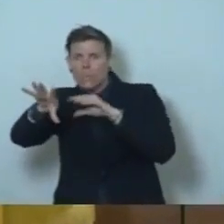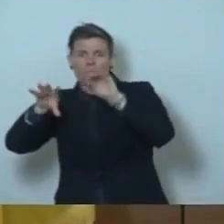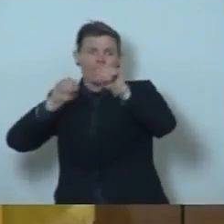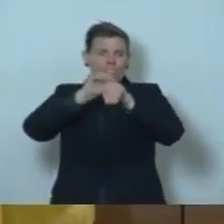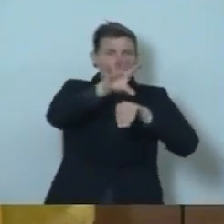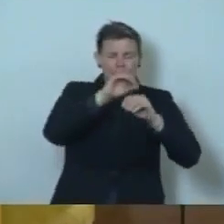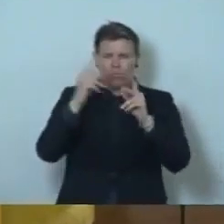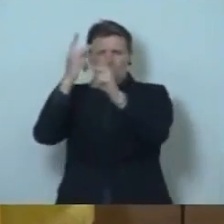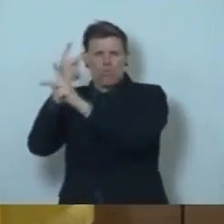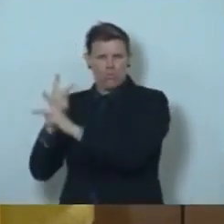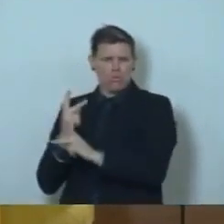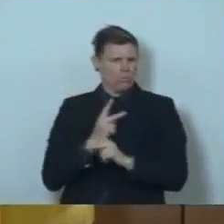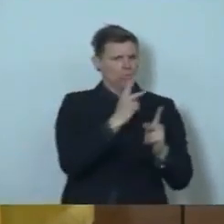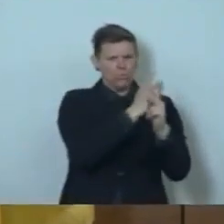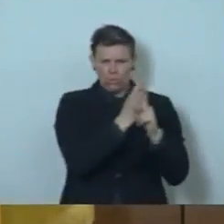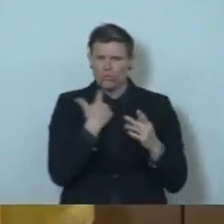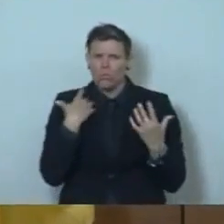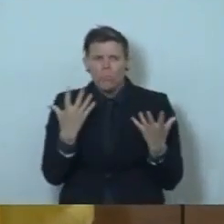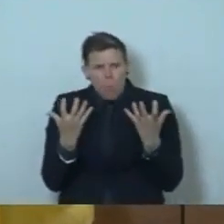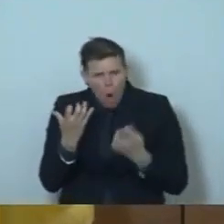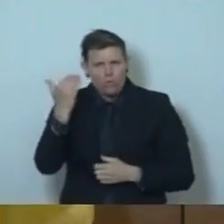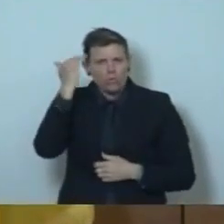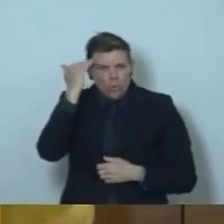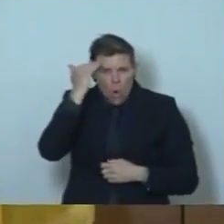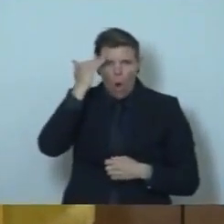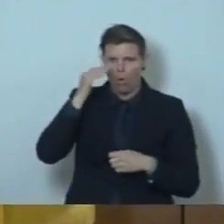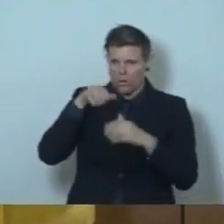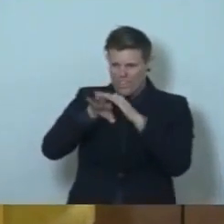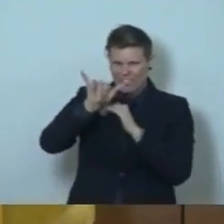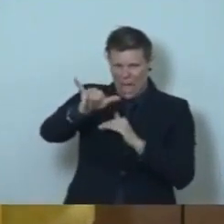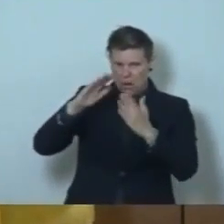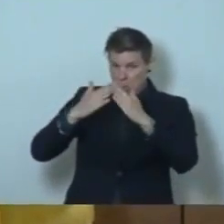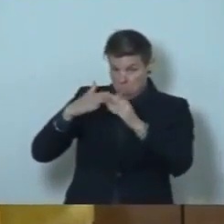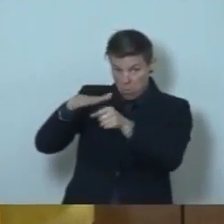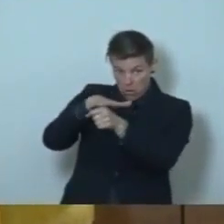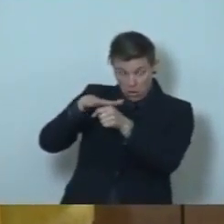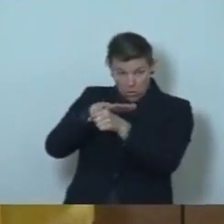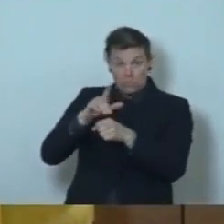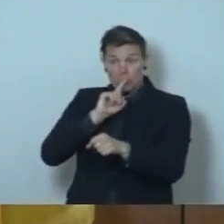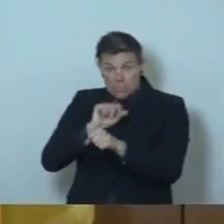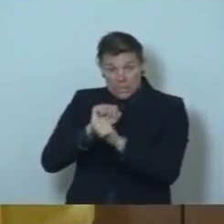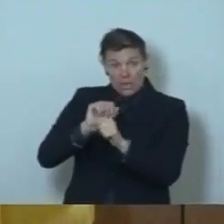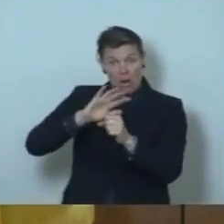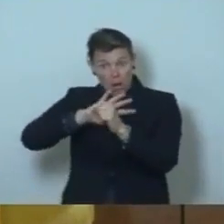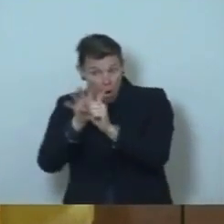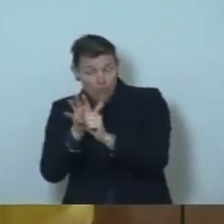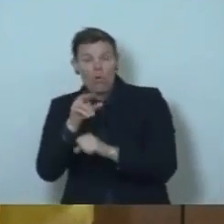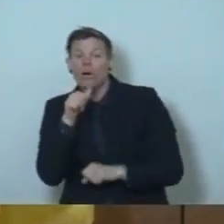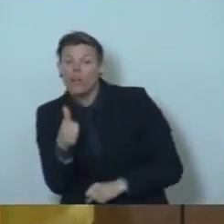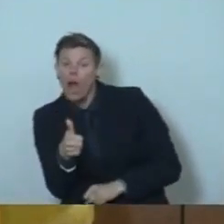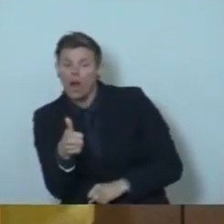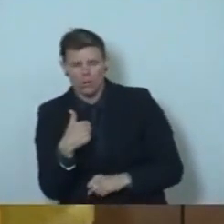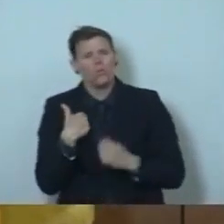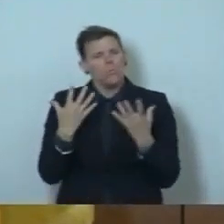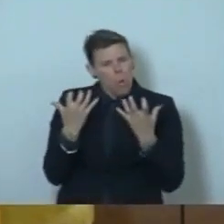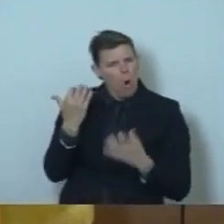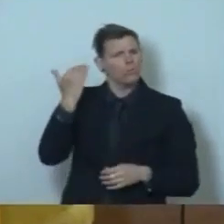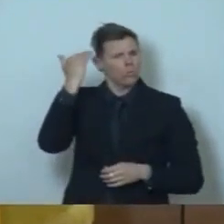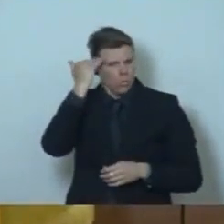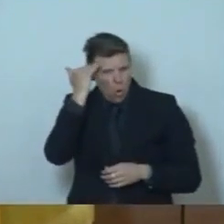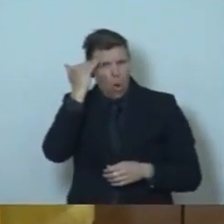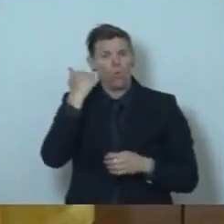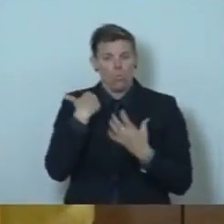know, and so we're coming into these communities. And I just really want to hit that point really hard. We want you to get